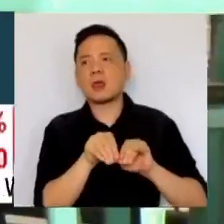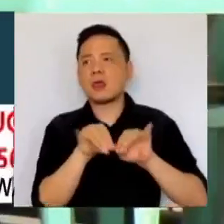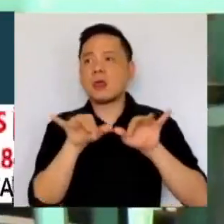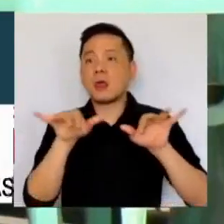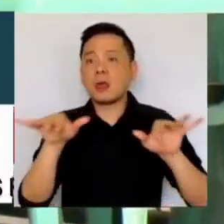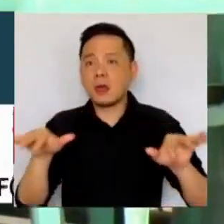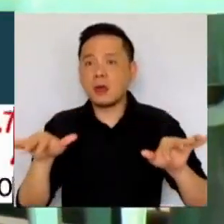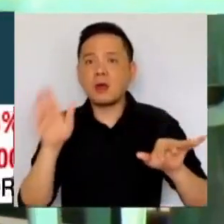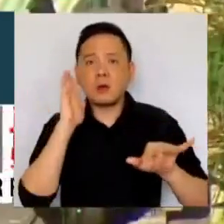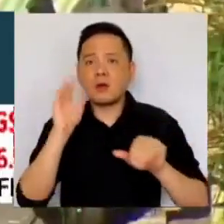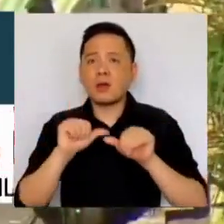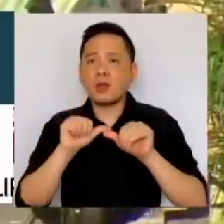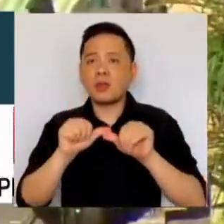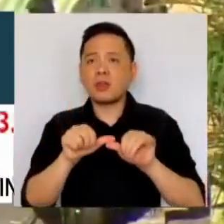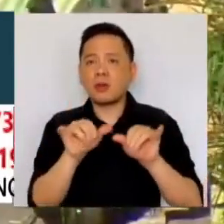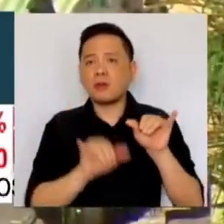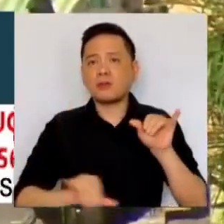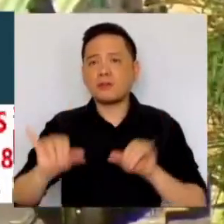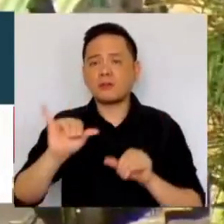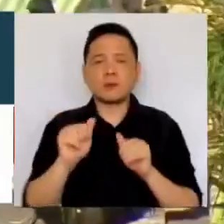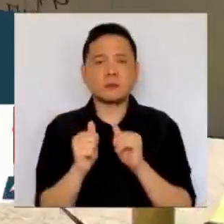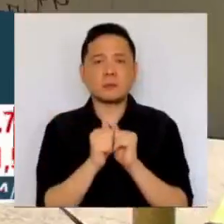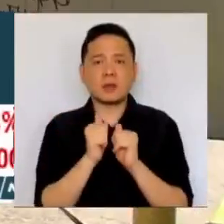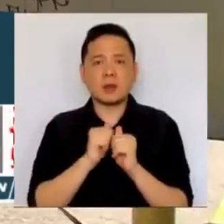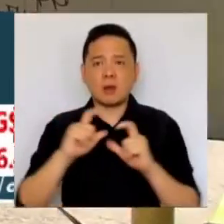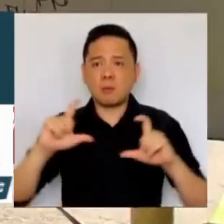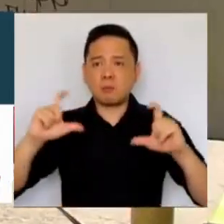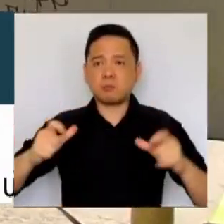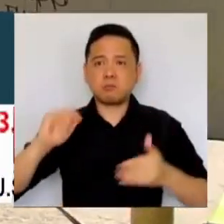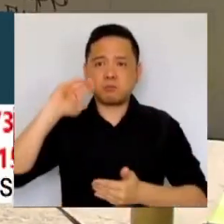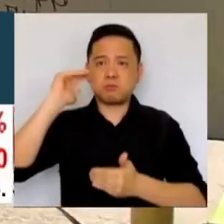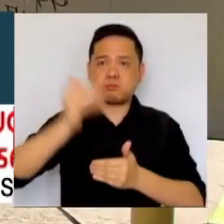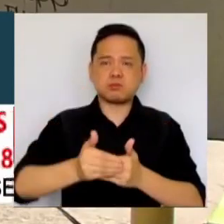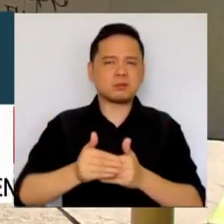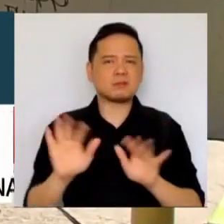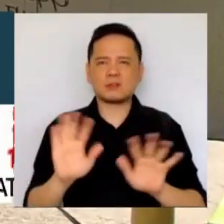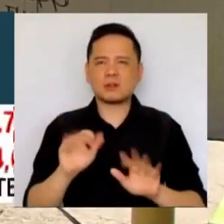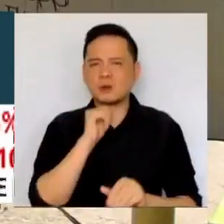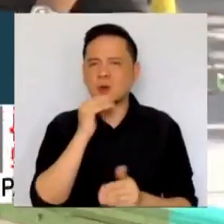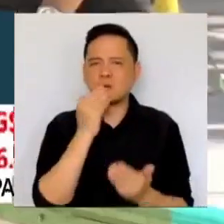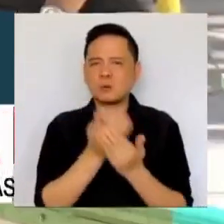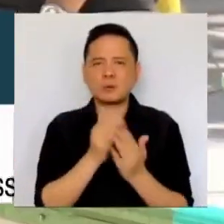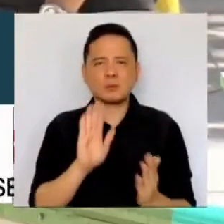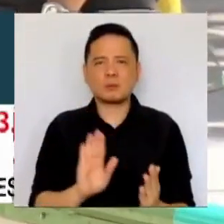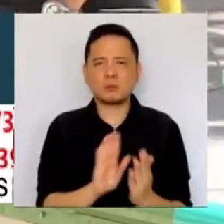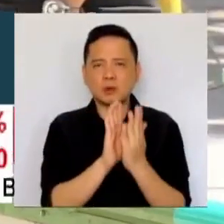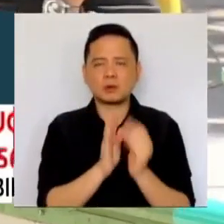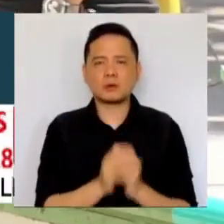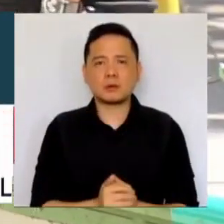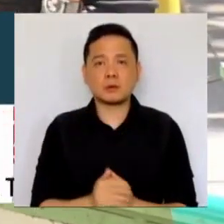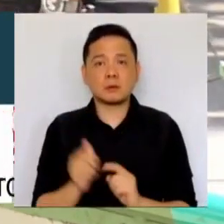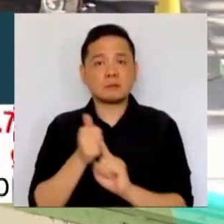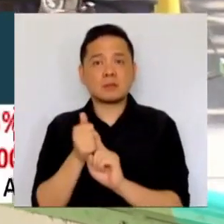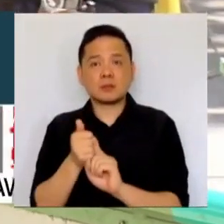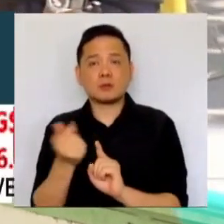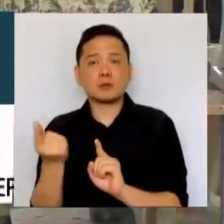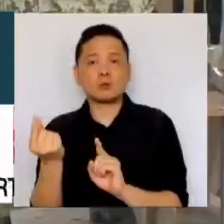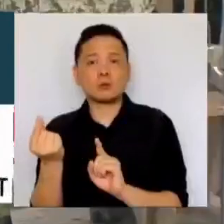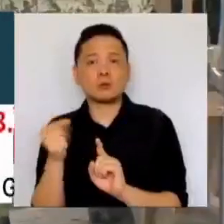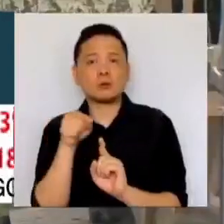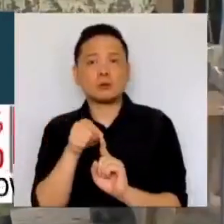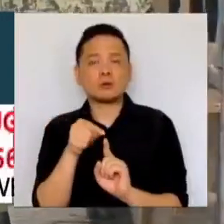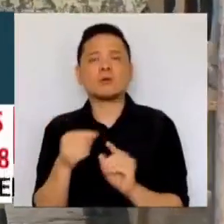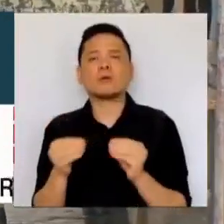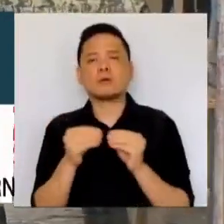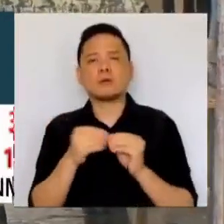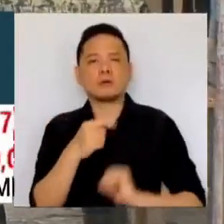mobility restrictions should not be used to address it. In other words, he too is calling for more vaccinations to fight the pandemic.